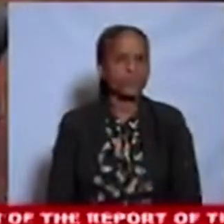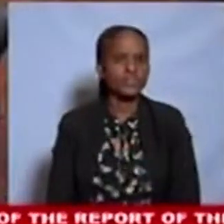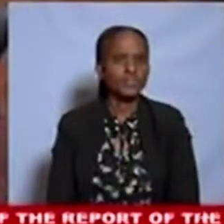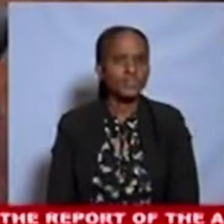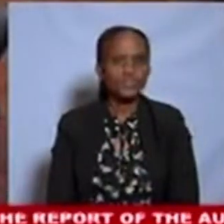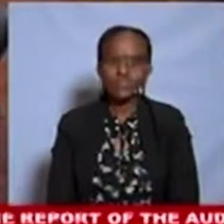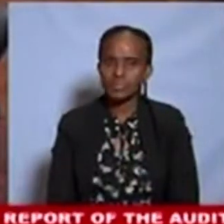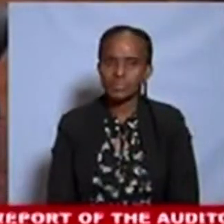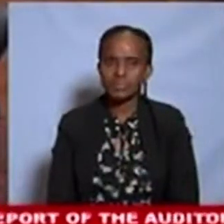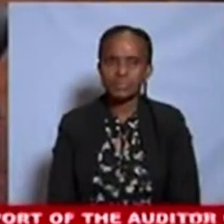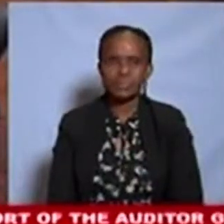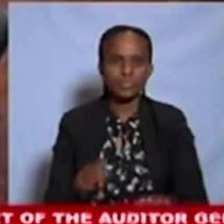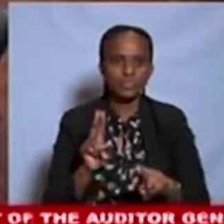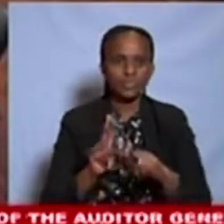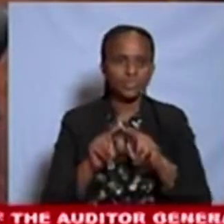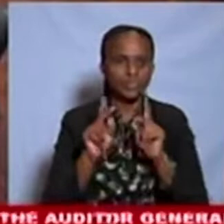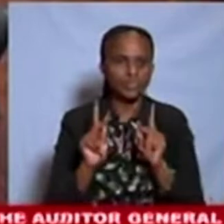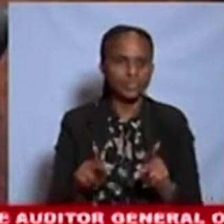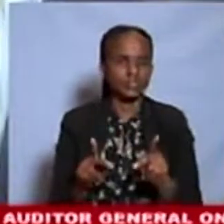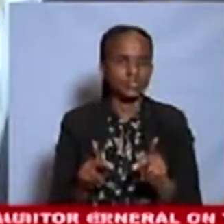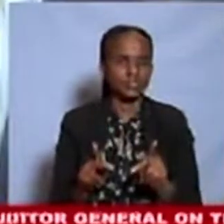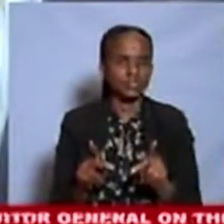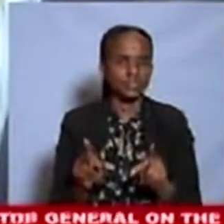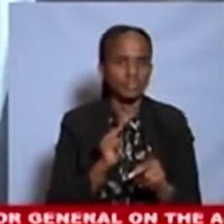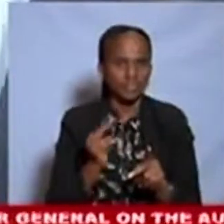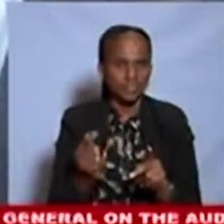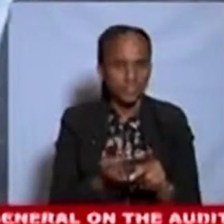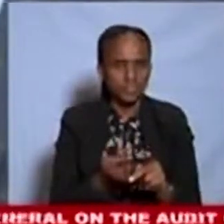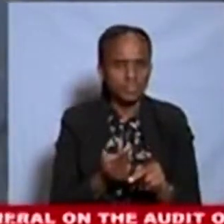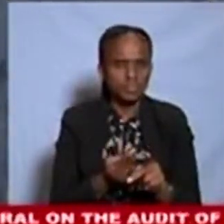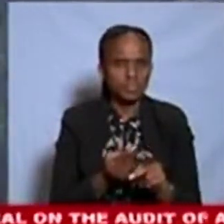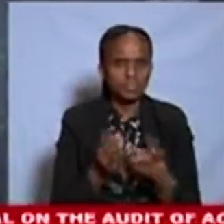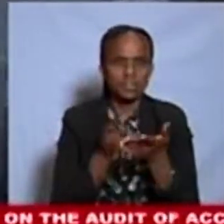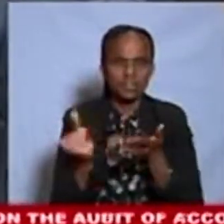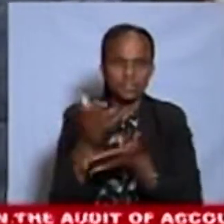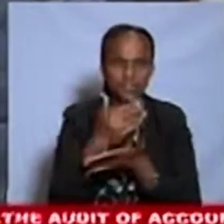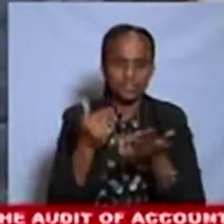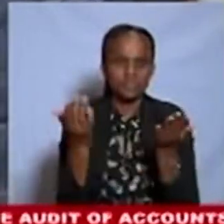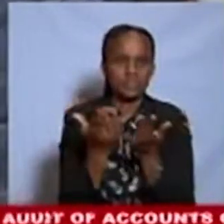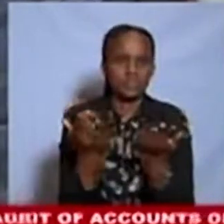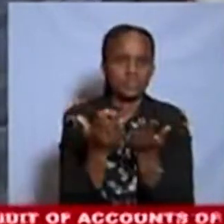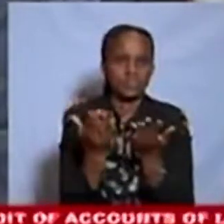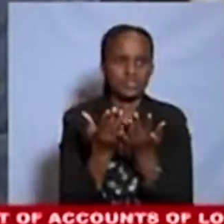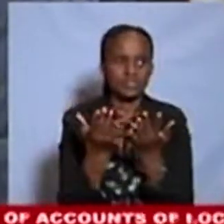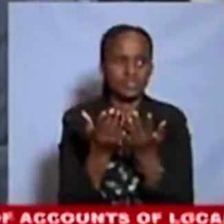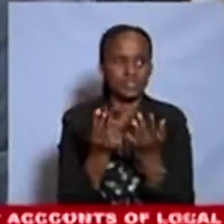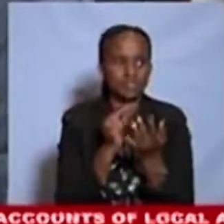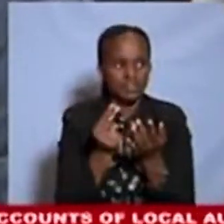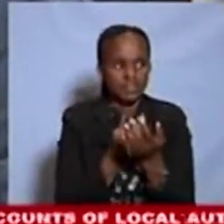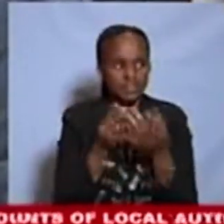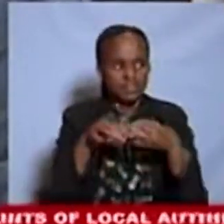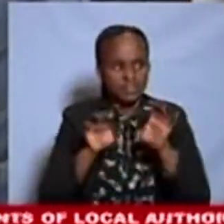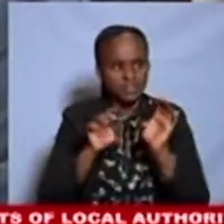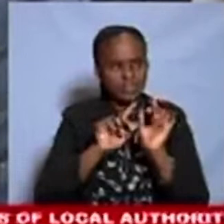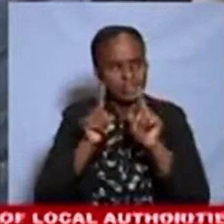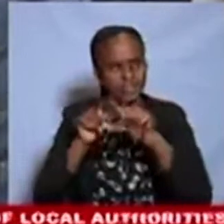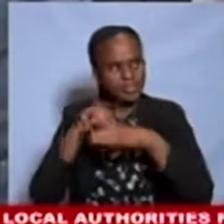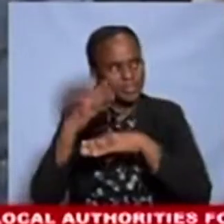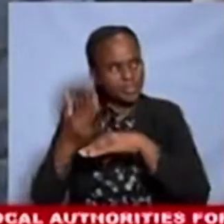Chair, with this money we've not yet collected actually. He proceeded to go outside